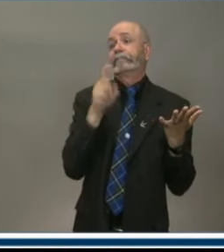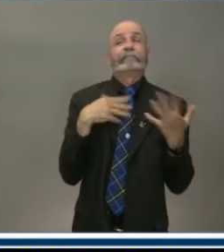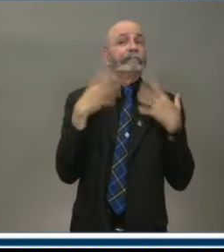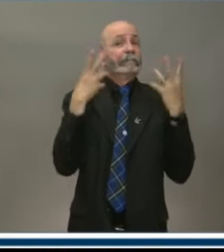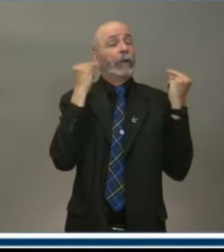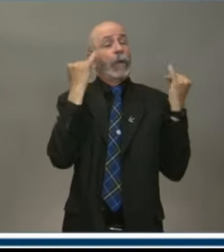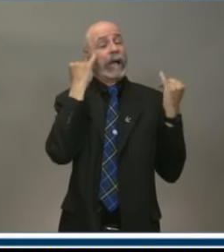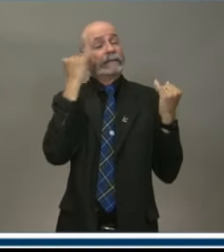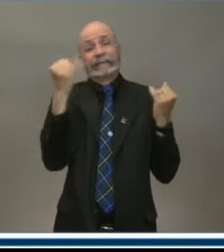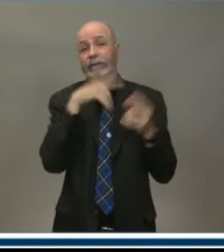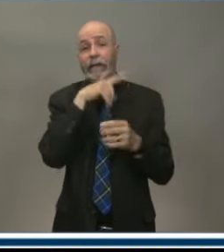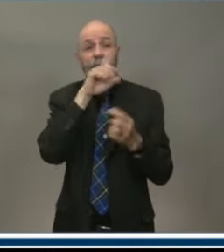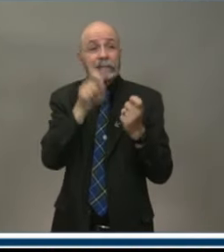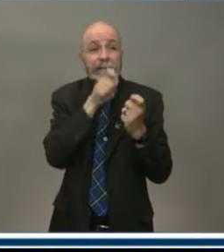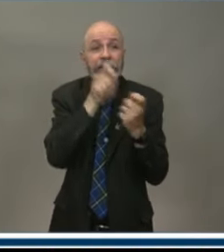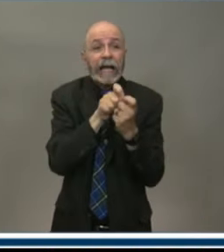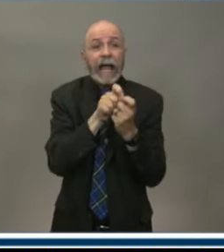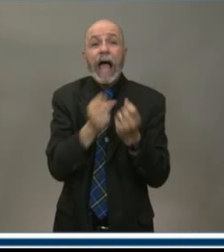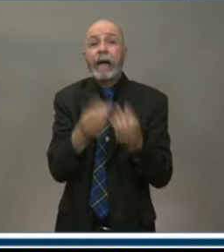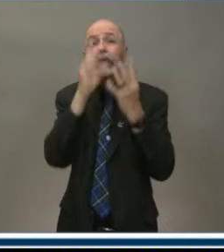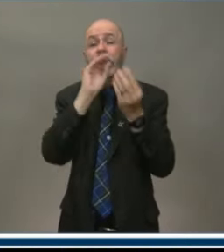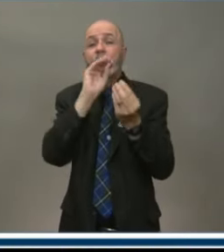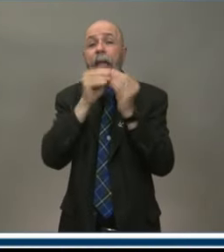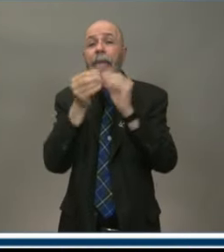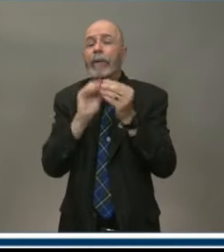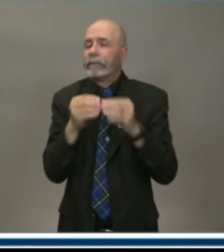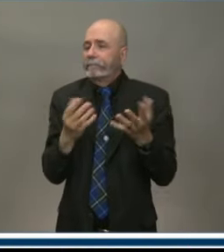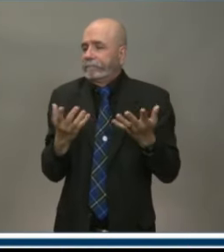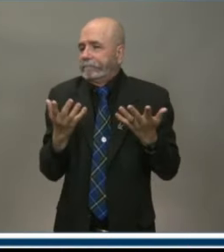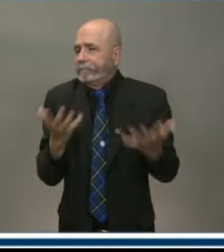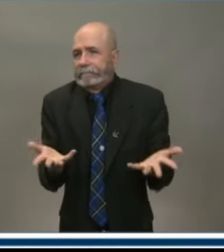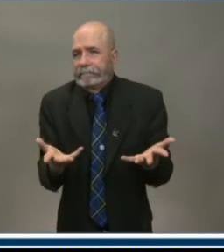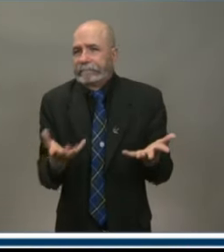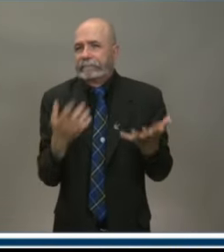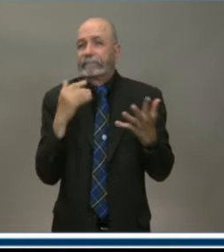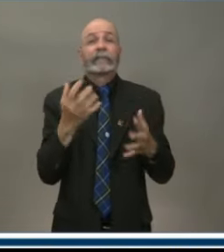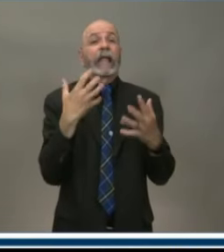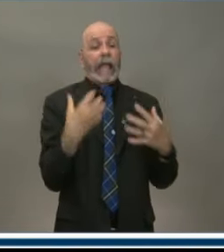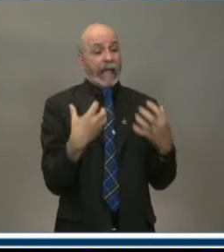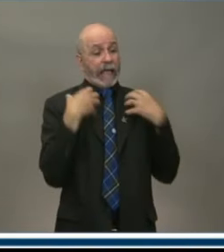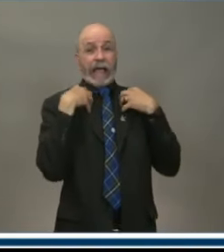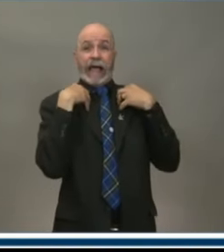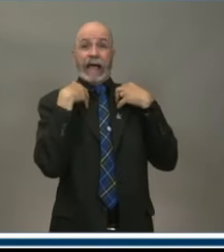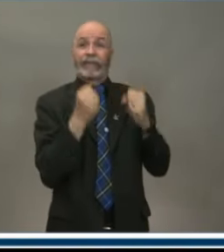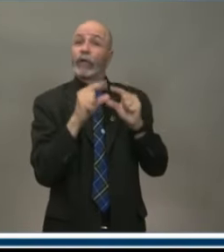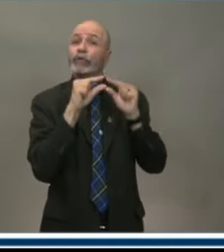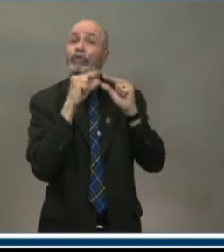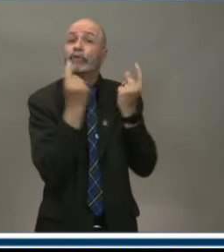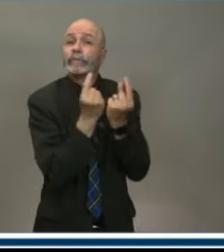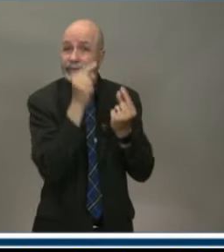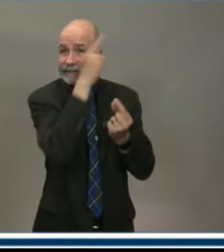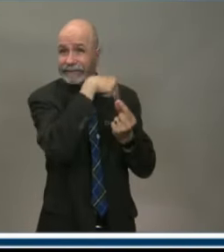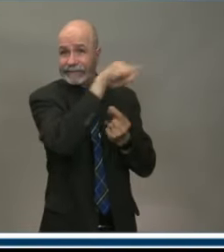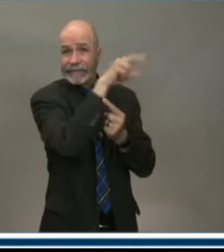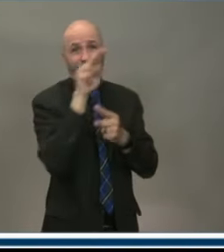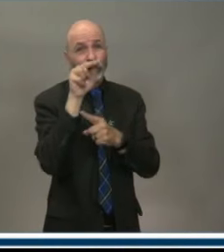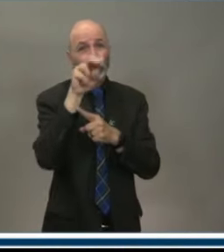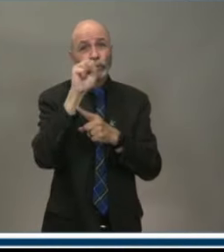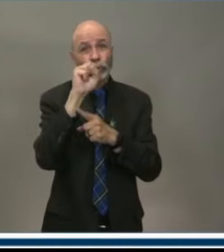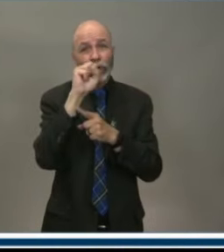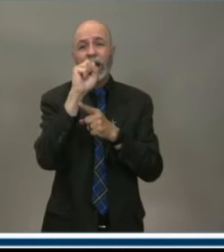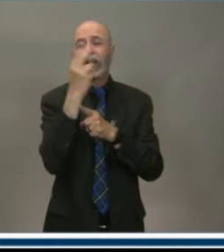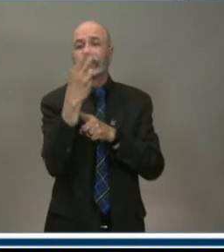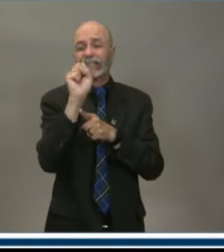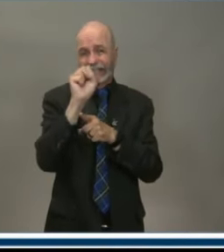close contact with the public health team in the Nova Scotia Health Authority. They have created teams that are working